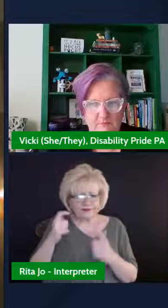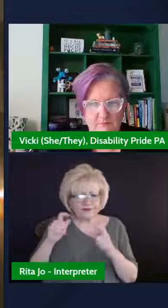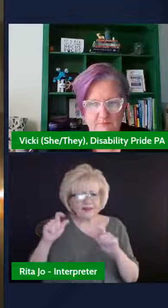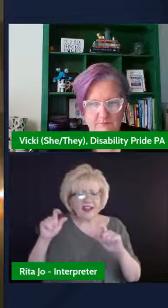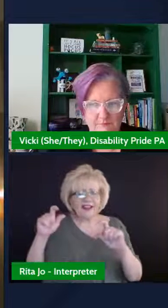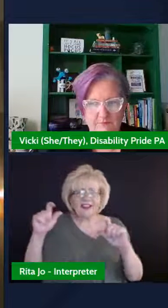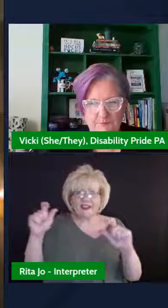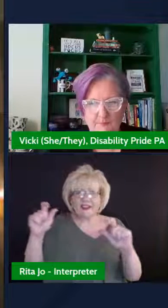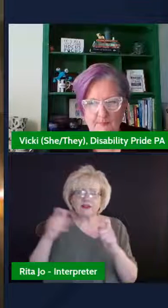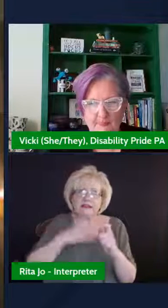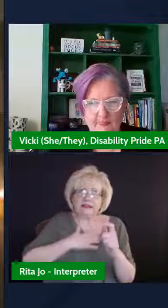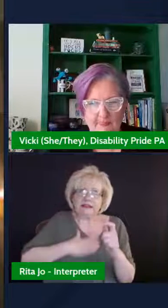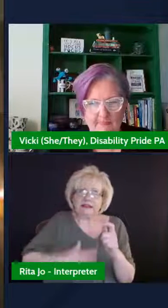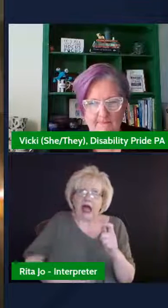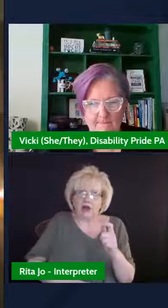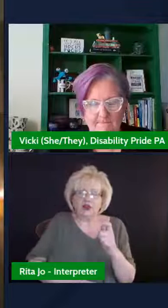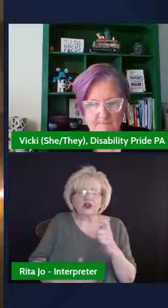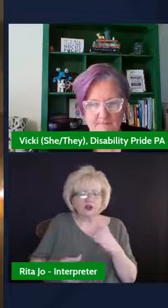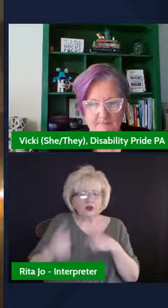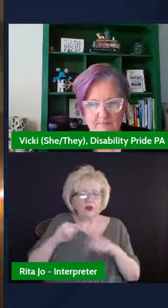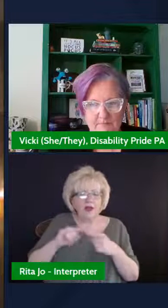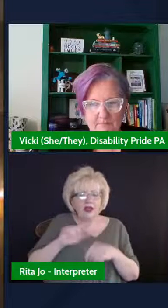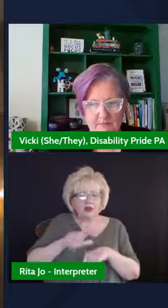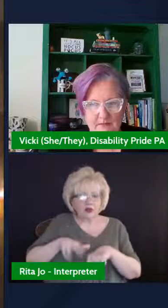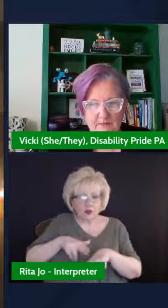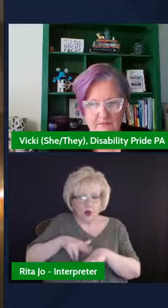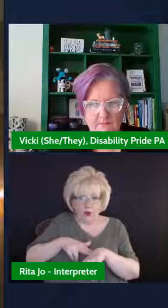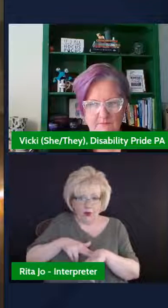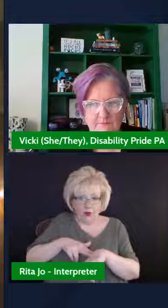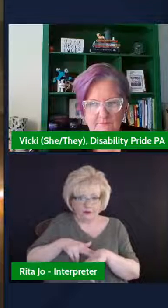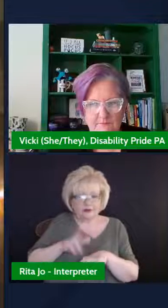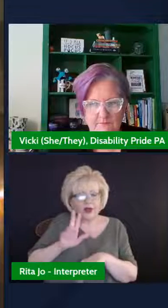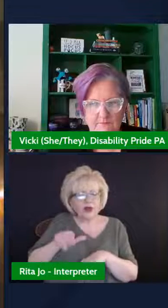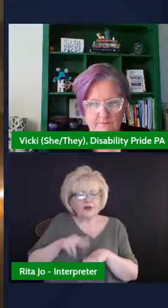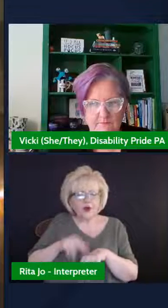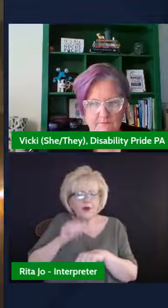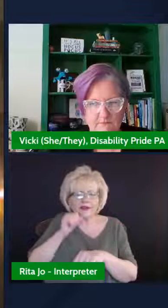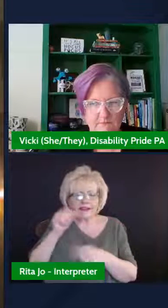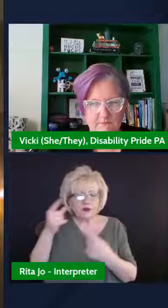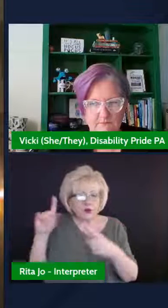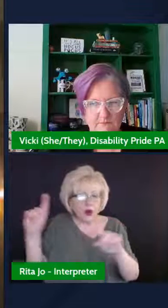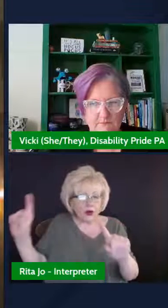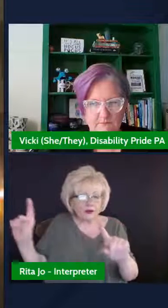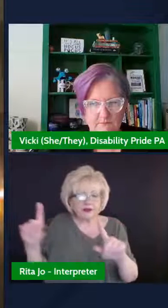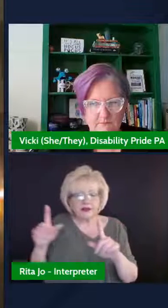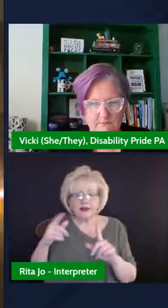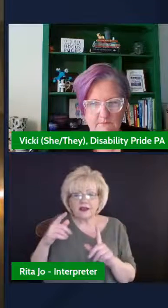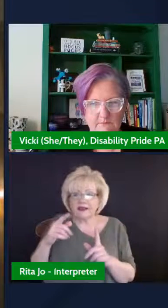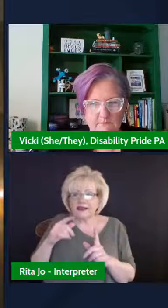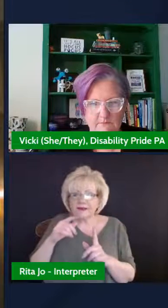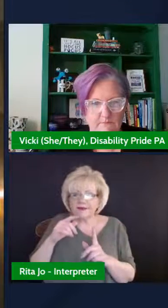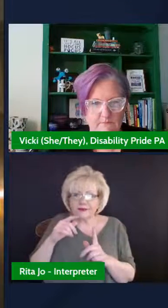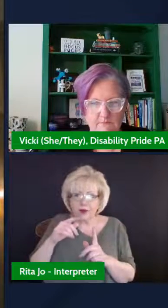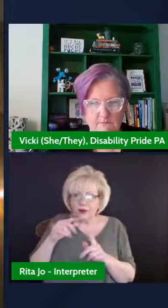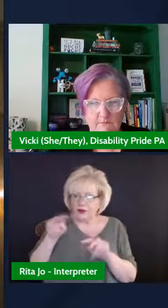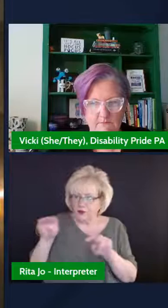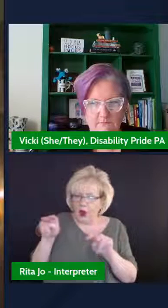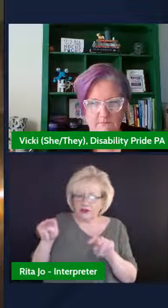back to normal, but normal didn't work. Normal was not working for people. We have watched in this pandemic as